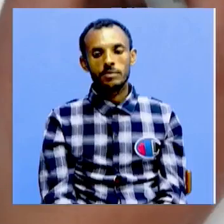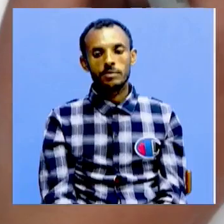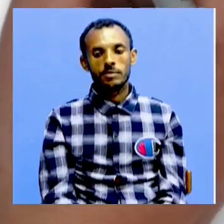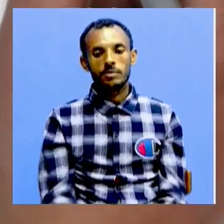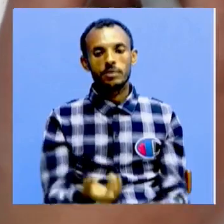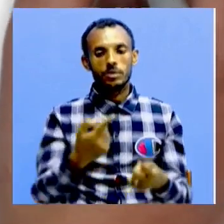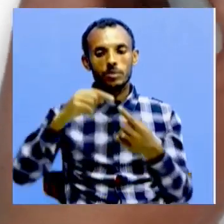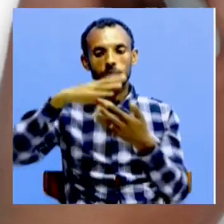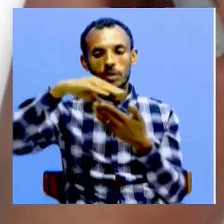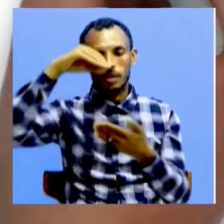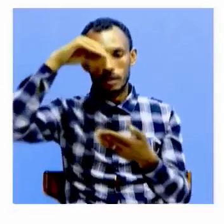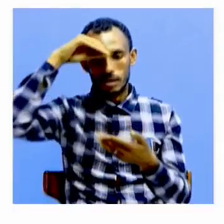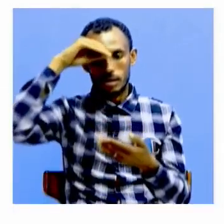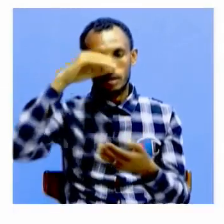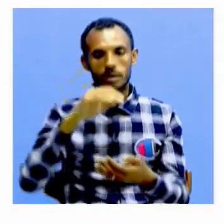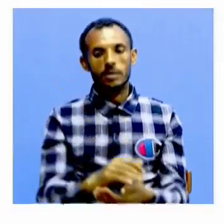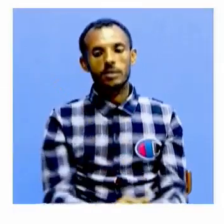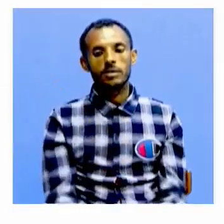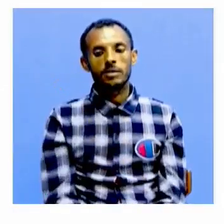learn